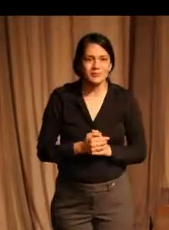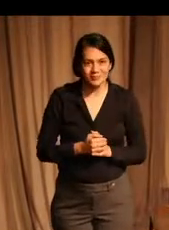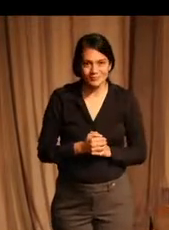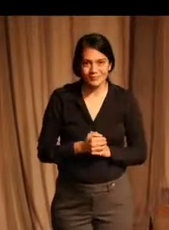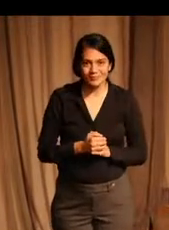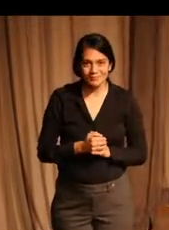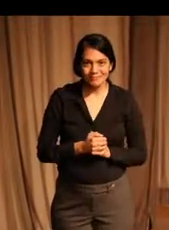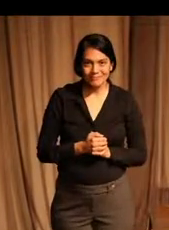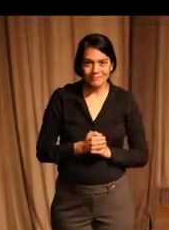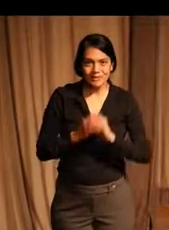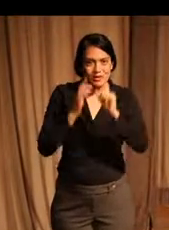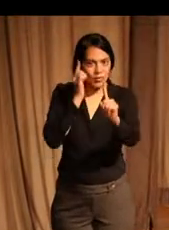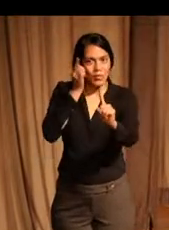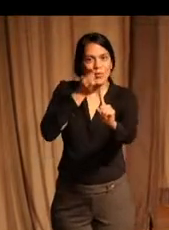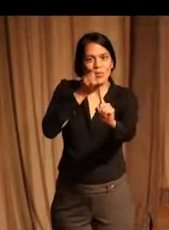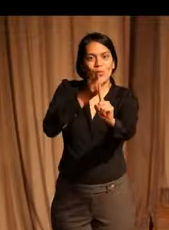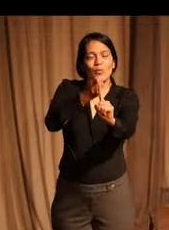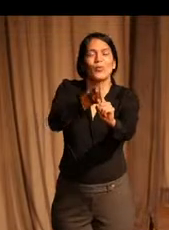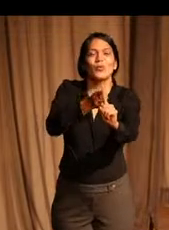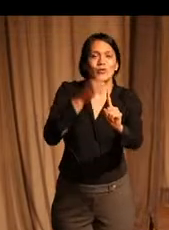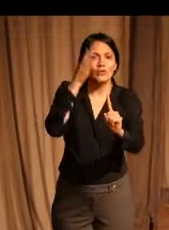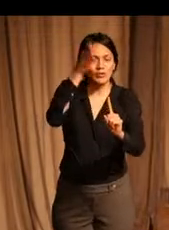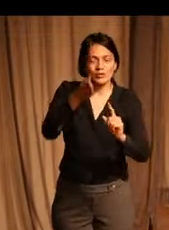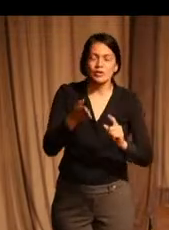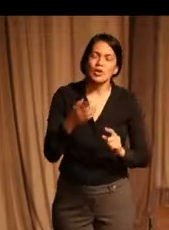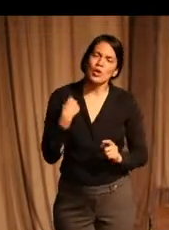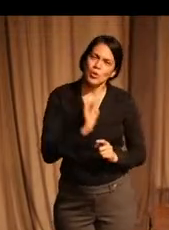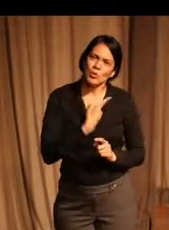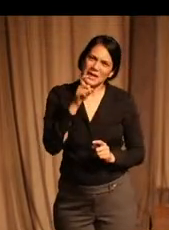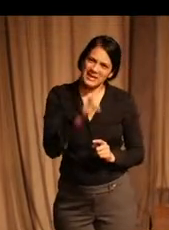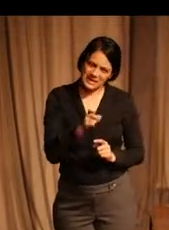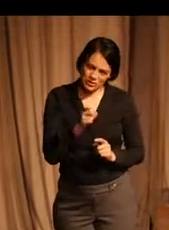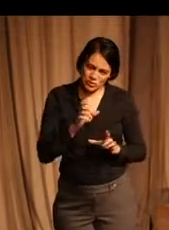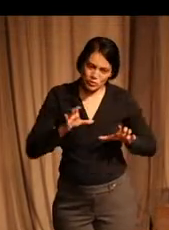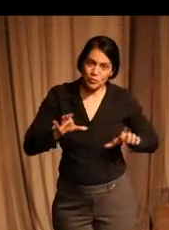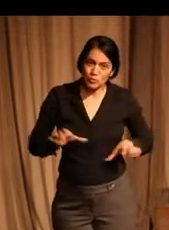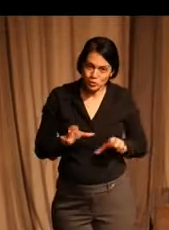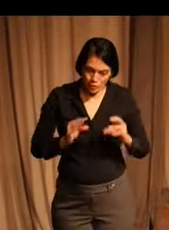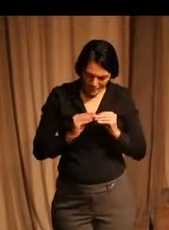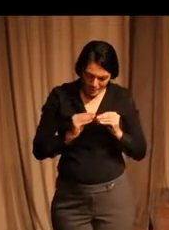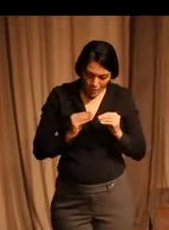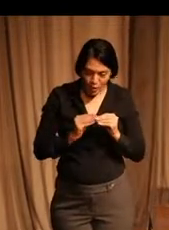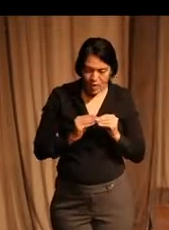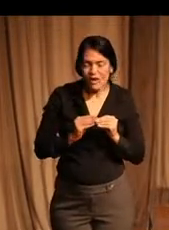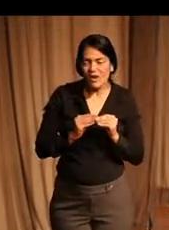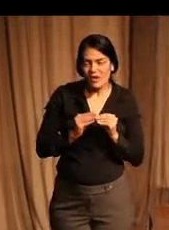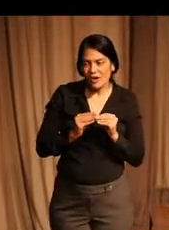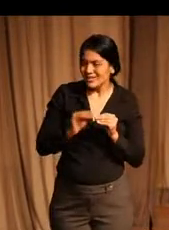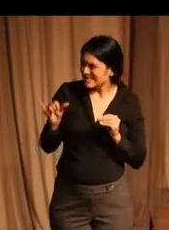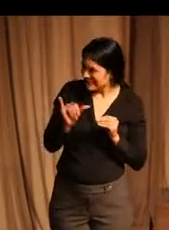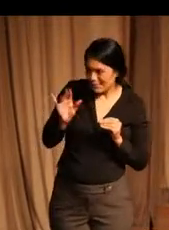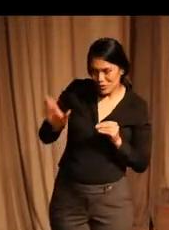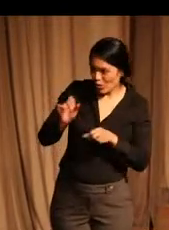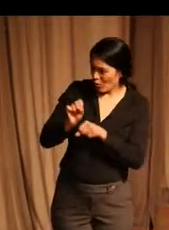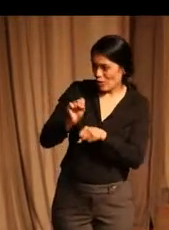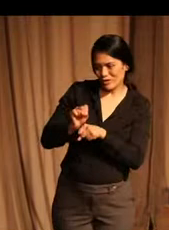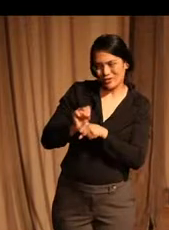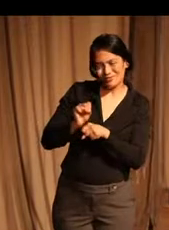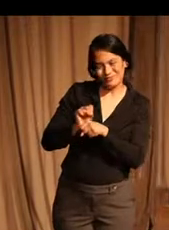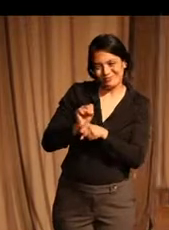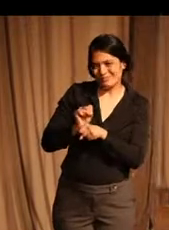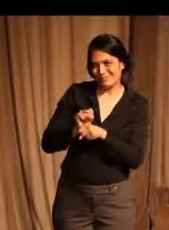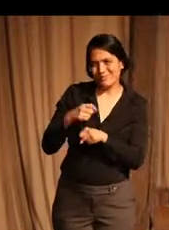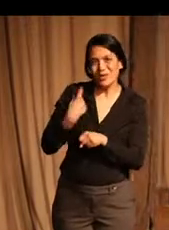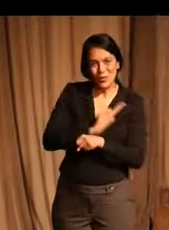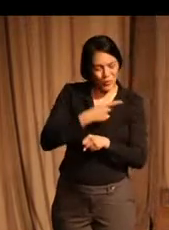really logistic way, we need to do more of the work that you're doing. We need to make sure we're